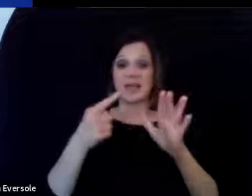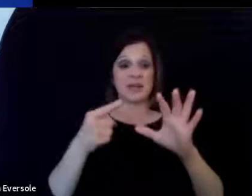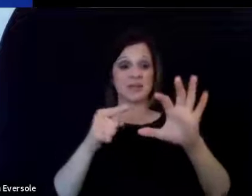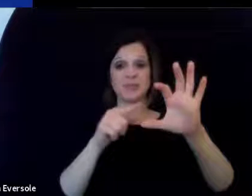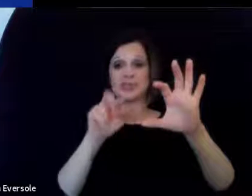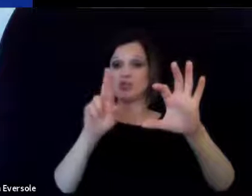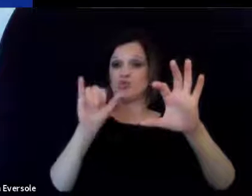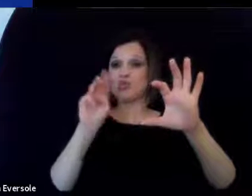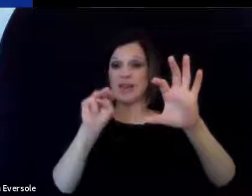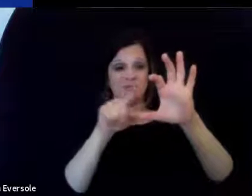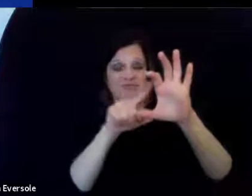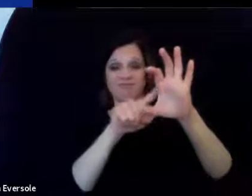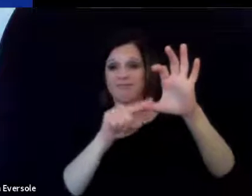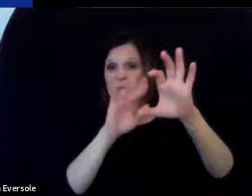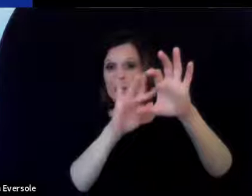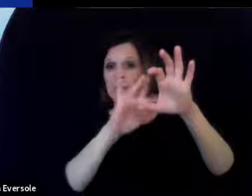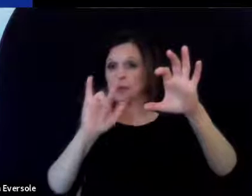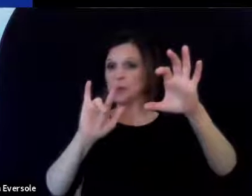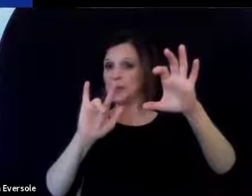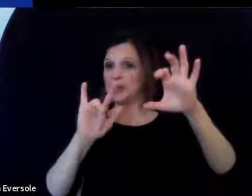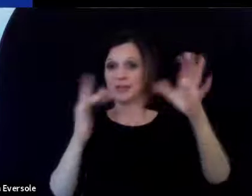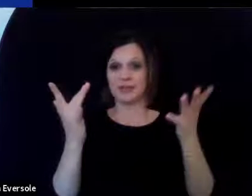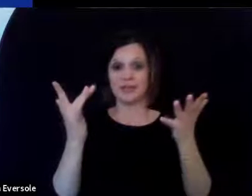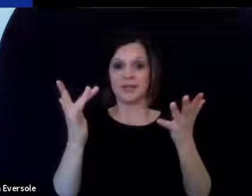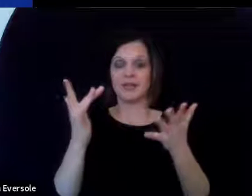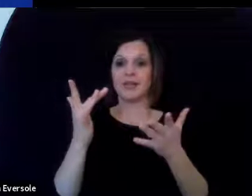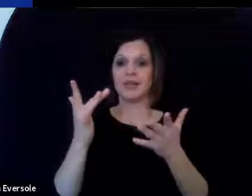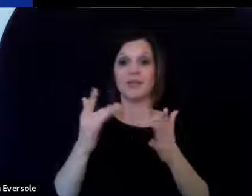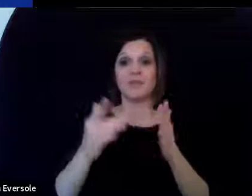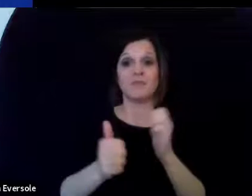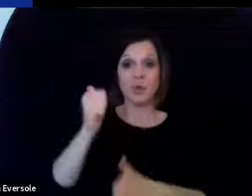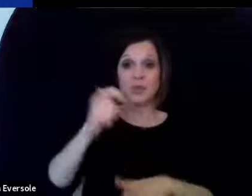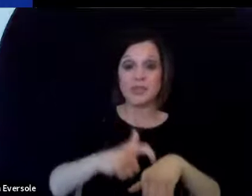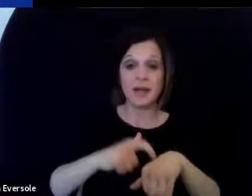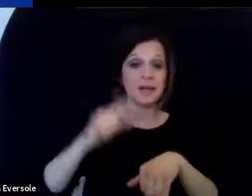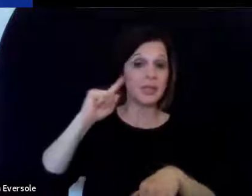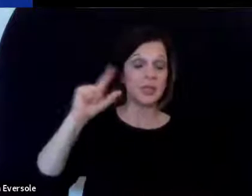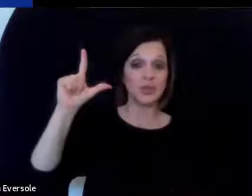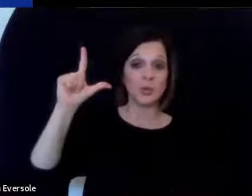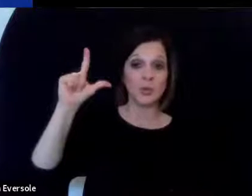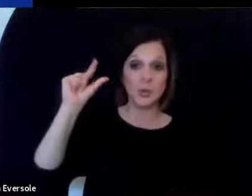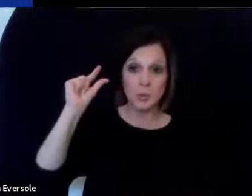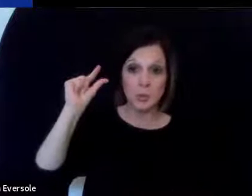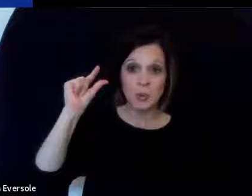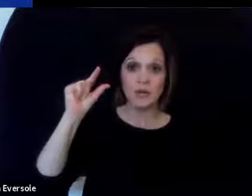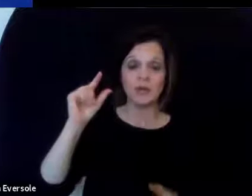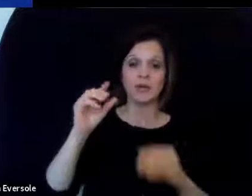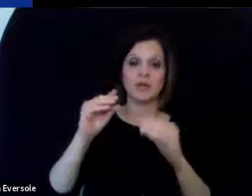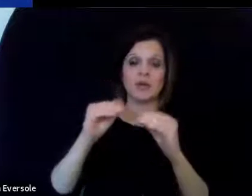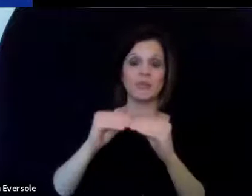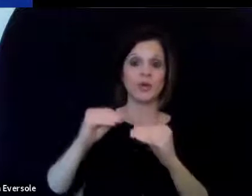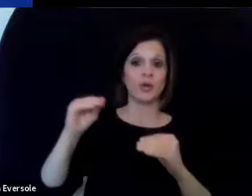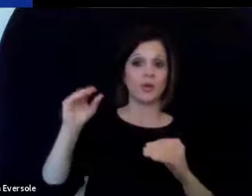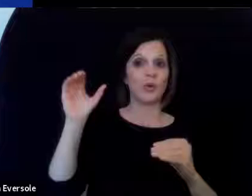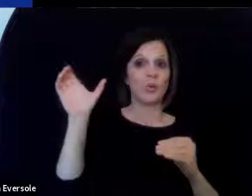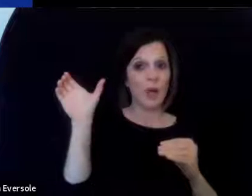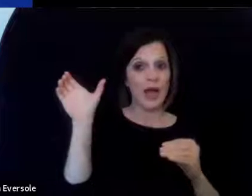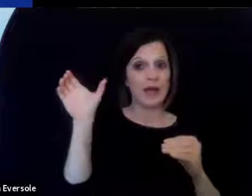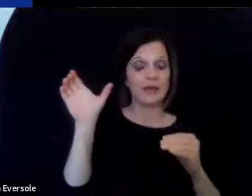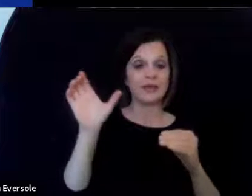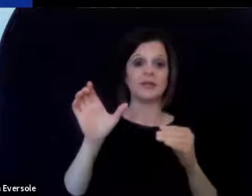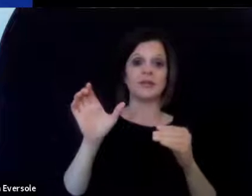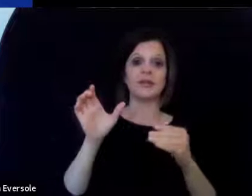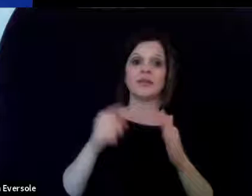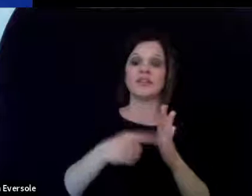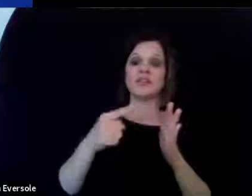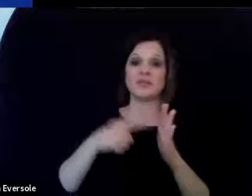Overall, the ears, the outer ears, they're short, they're wider. Some kids' ears are really floppy.